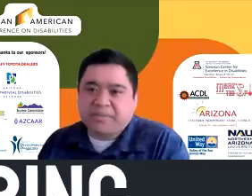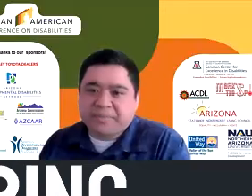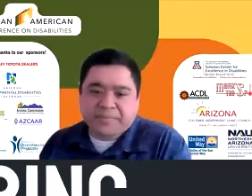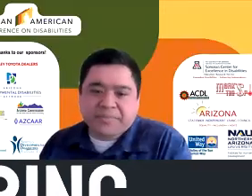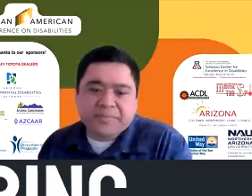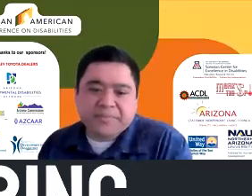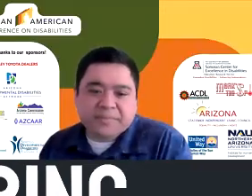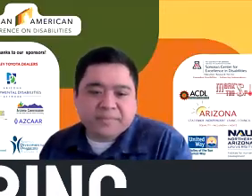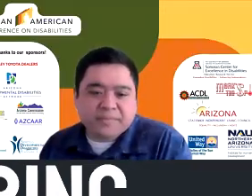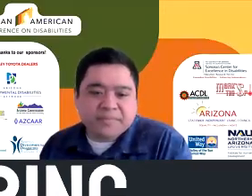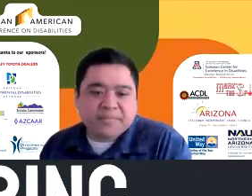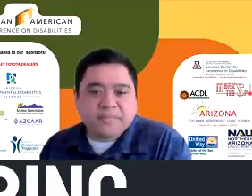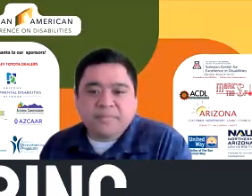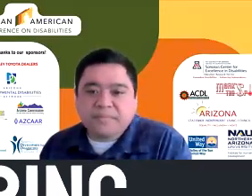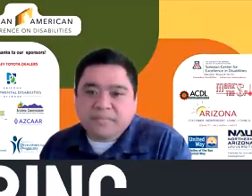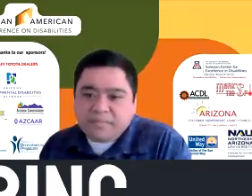running.